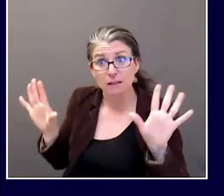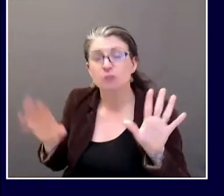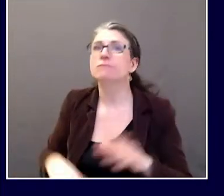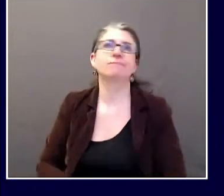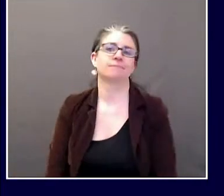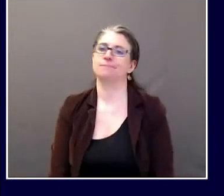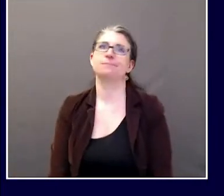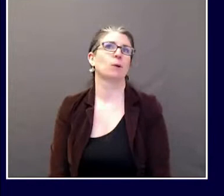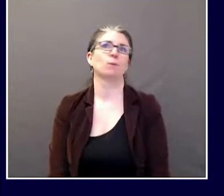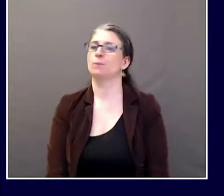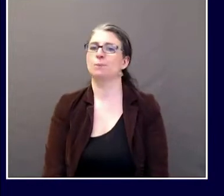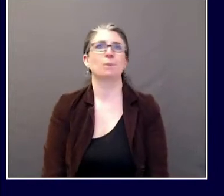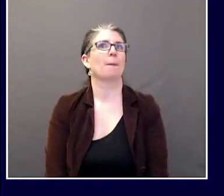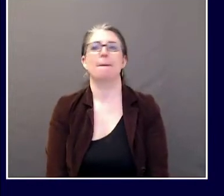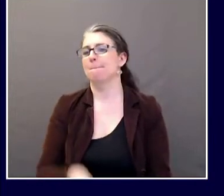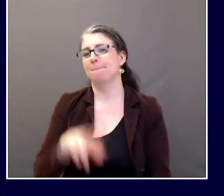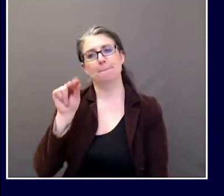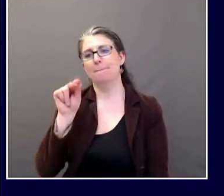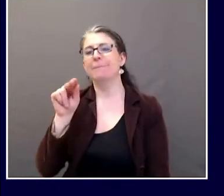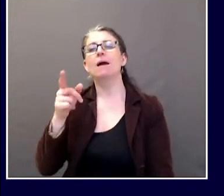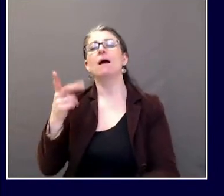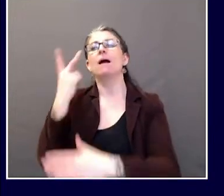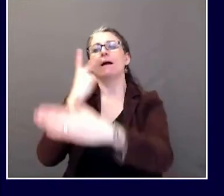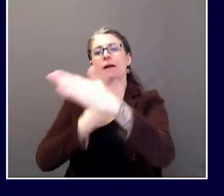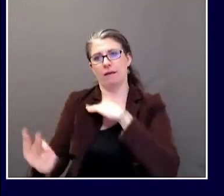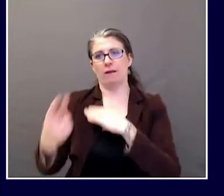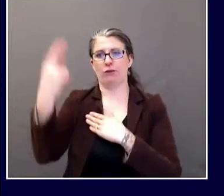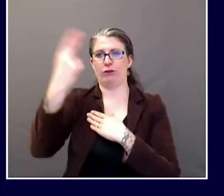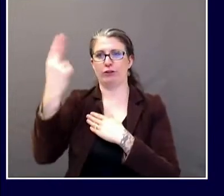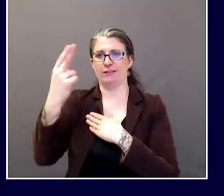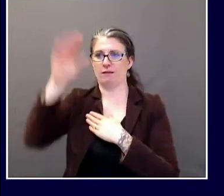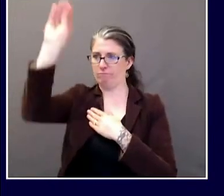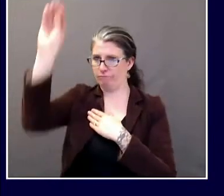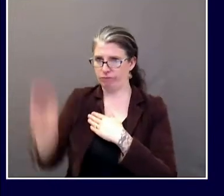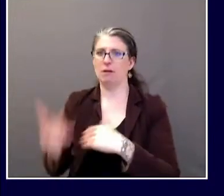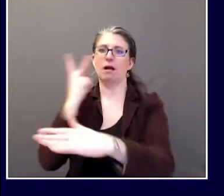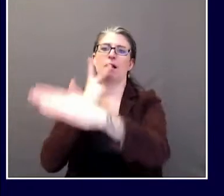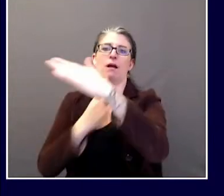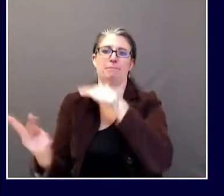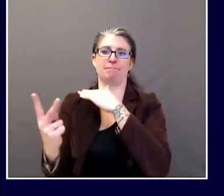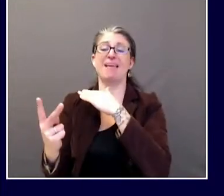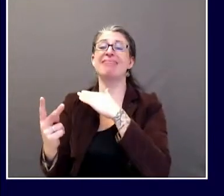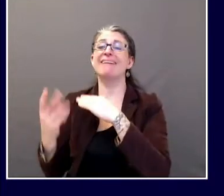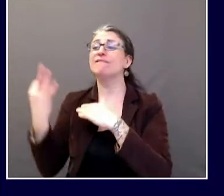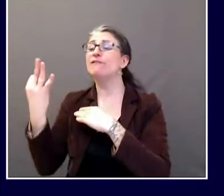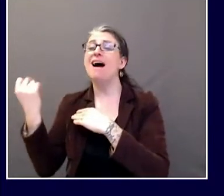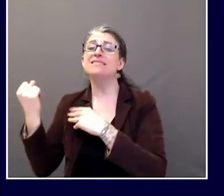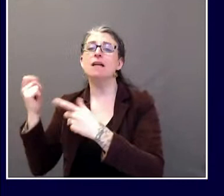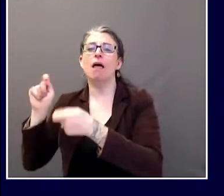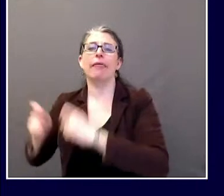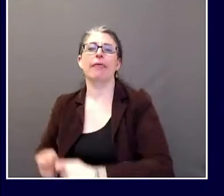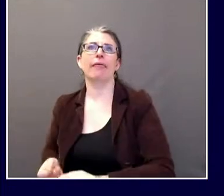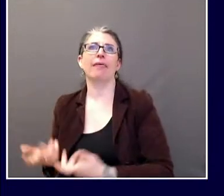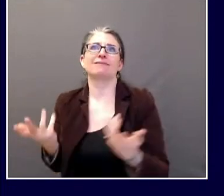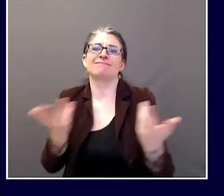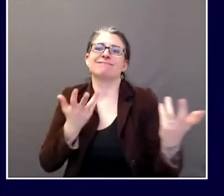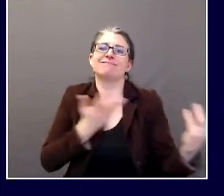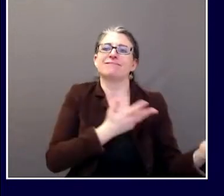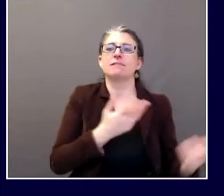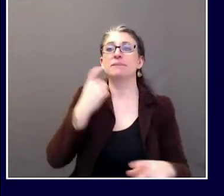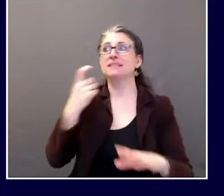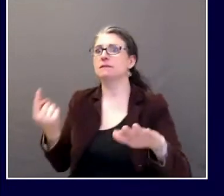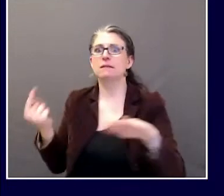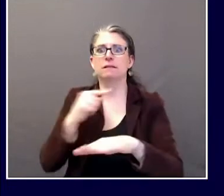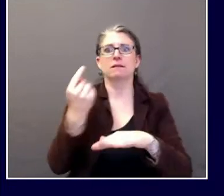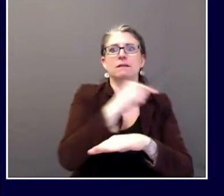Y and then so on and so forth. So we don't update those lists because it would be, the list of arrows would look like a pile of